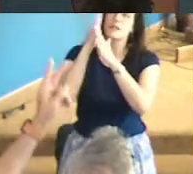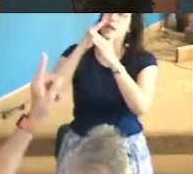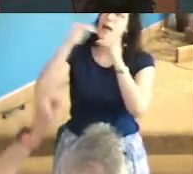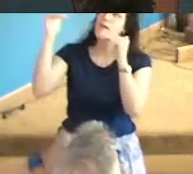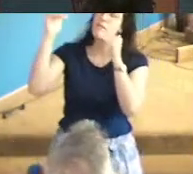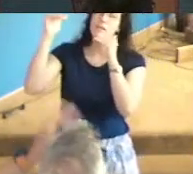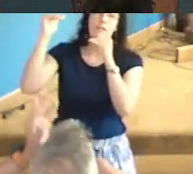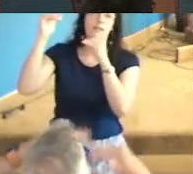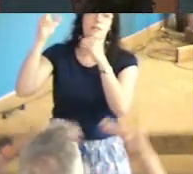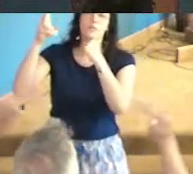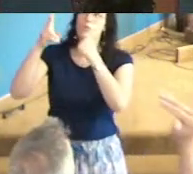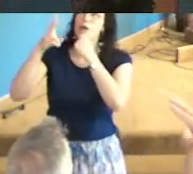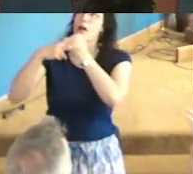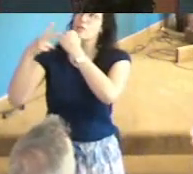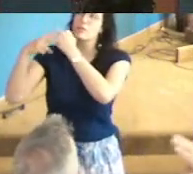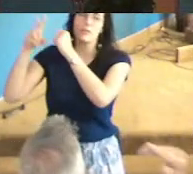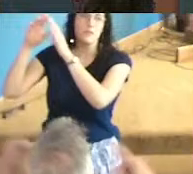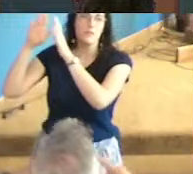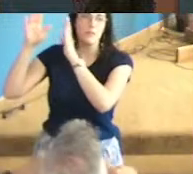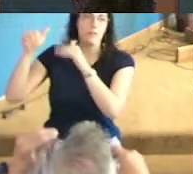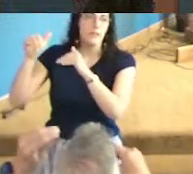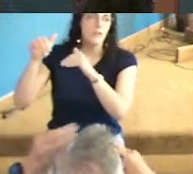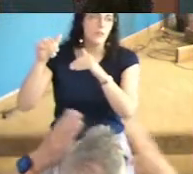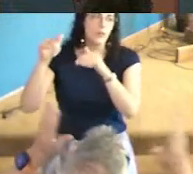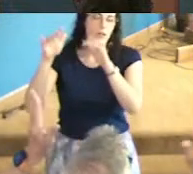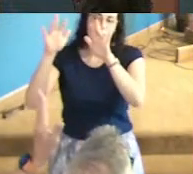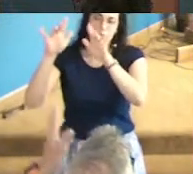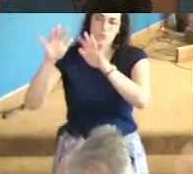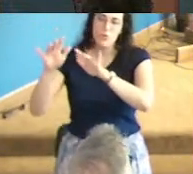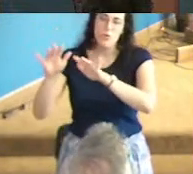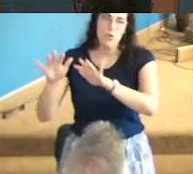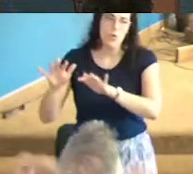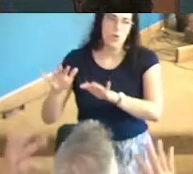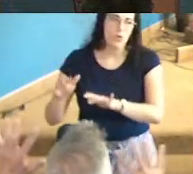Or seen heavenly storehouses